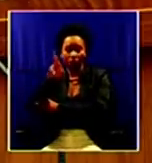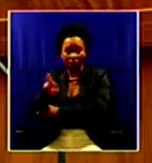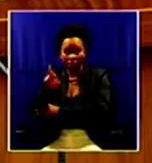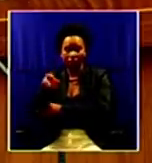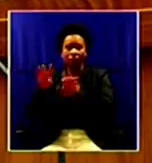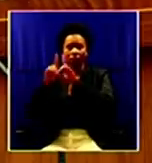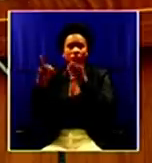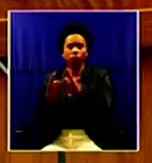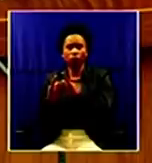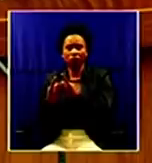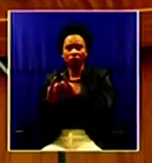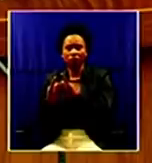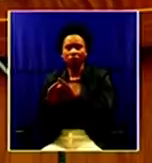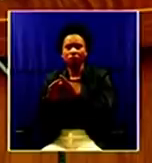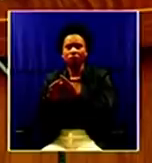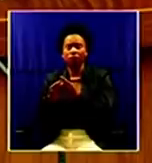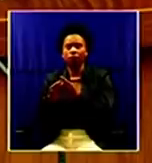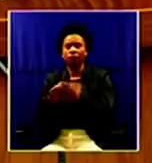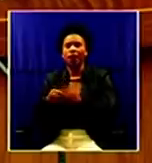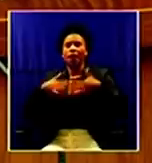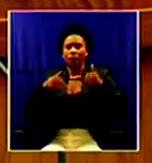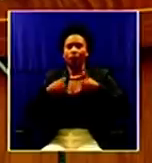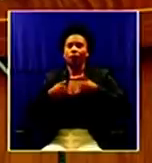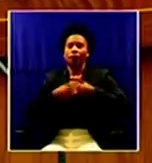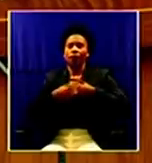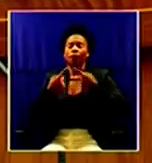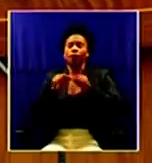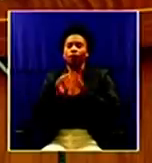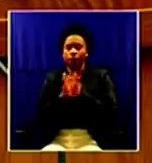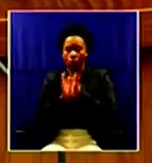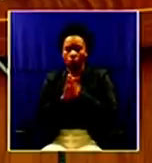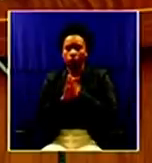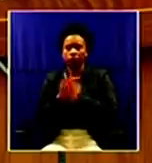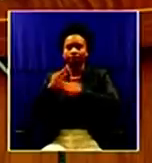to administer the COVID-19 vaccine program.